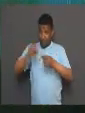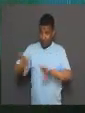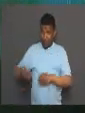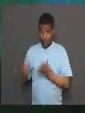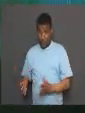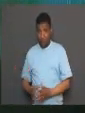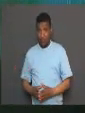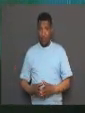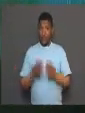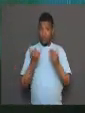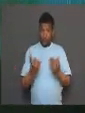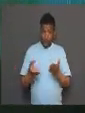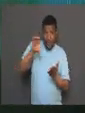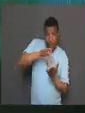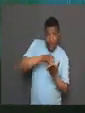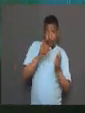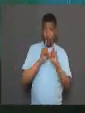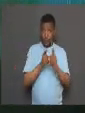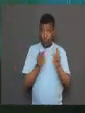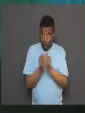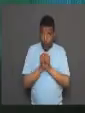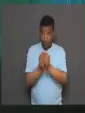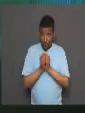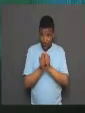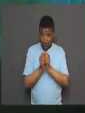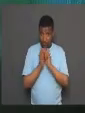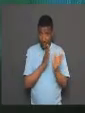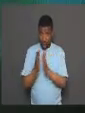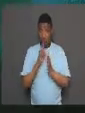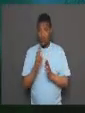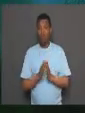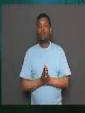Welcome back, students. Are you ready to review your answers with me?